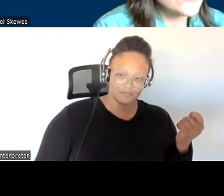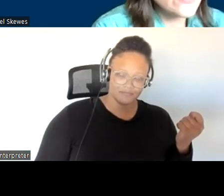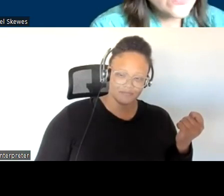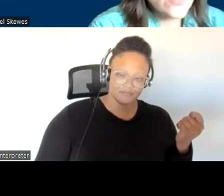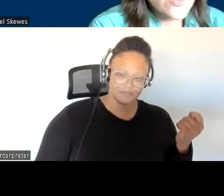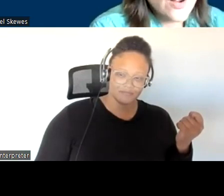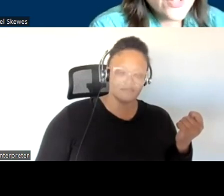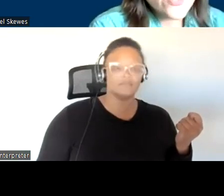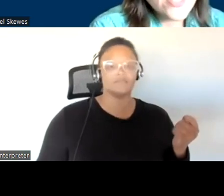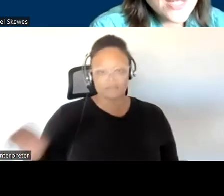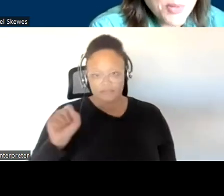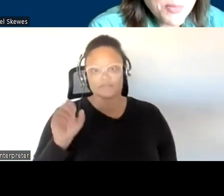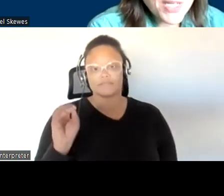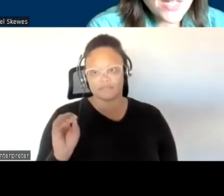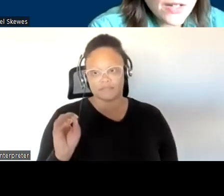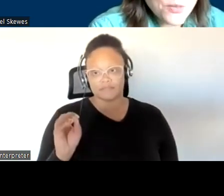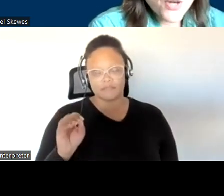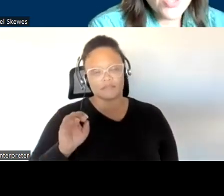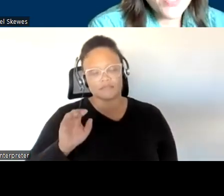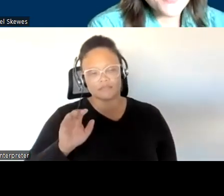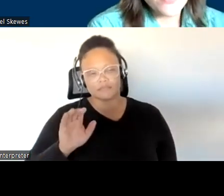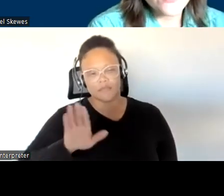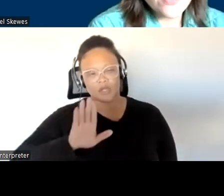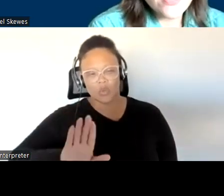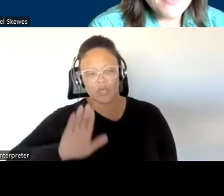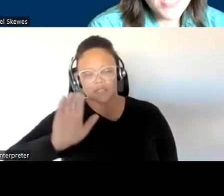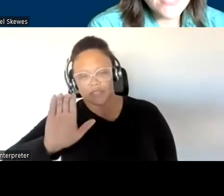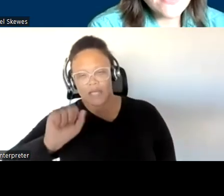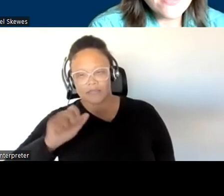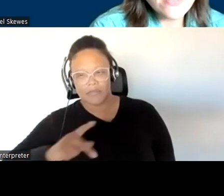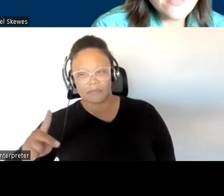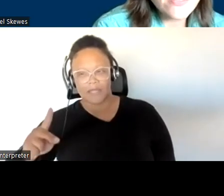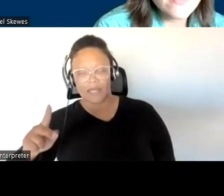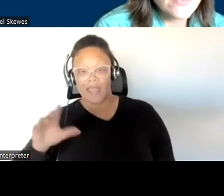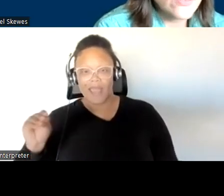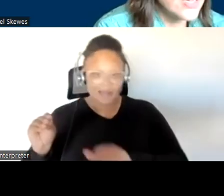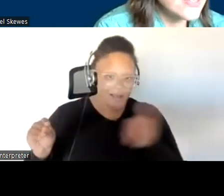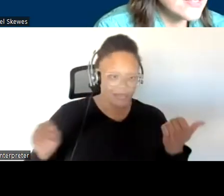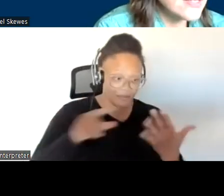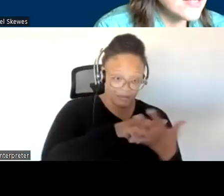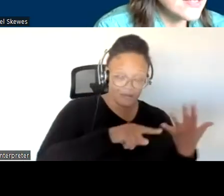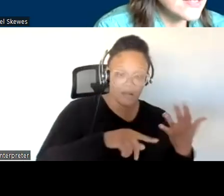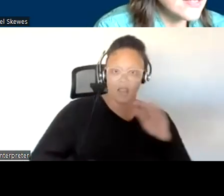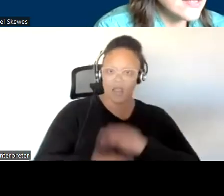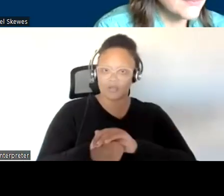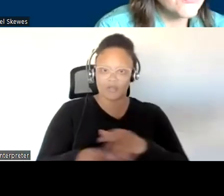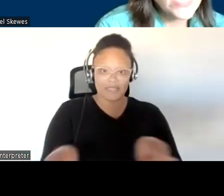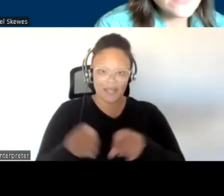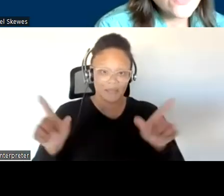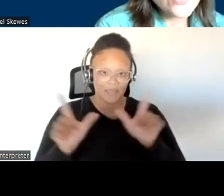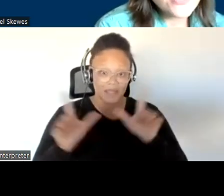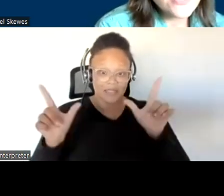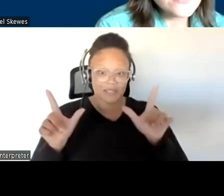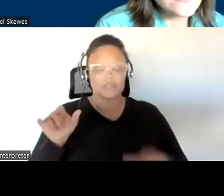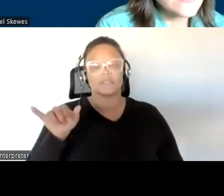So we do, are your CSPP and other programs all under the same license or licenses? Yes,